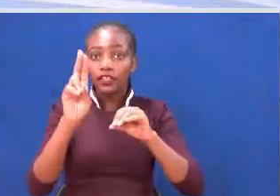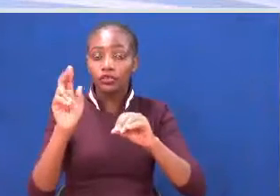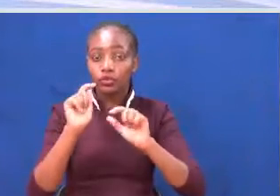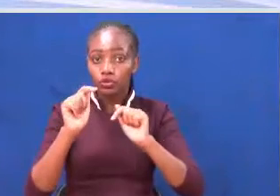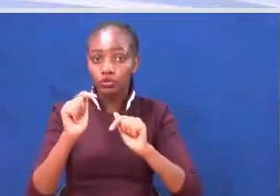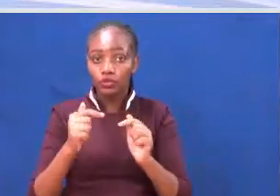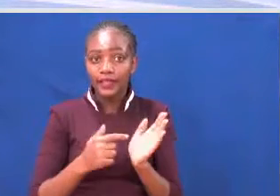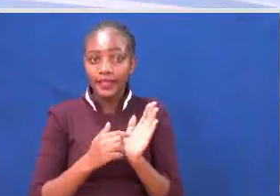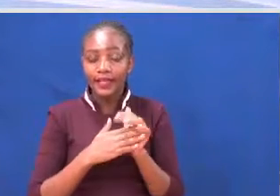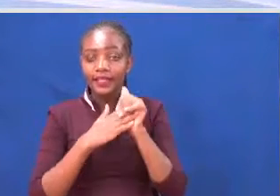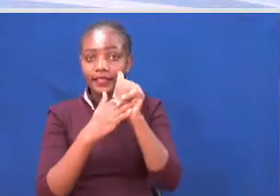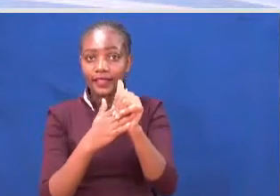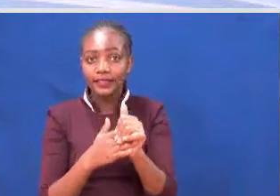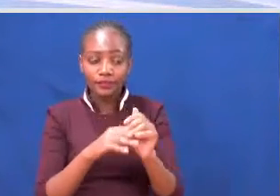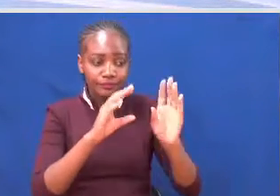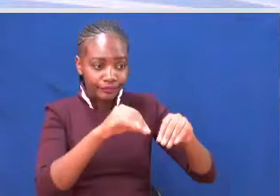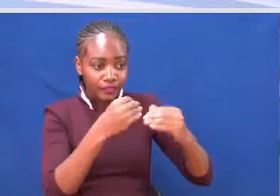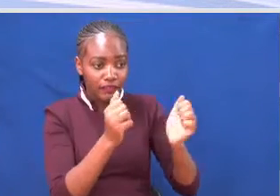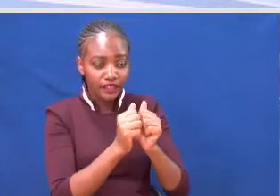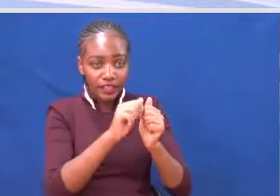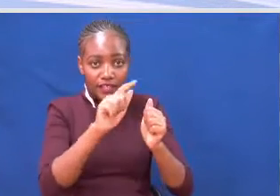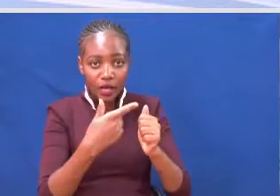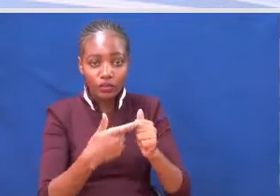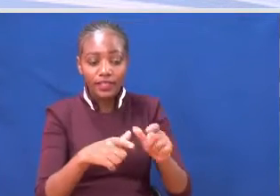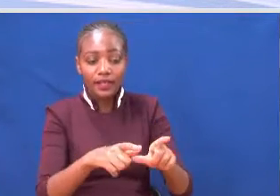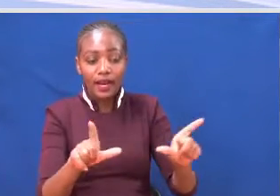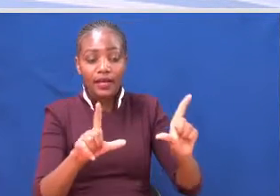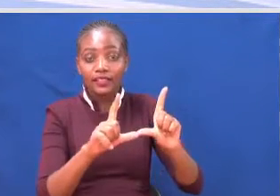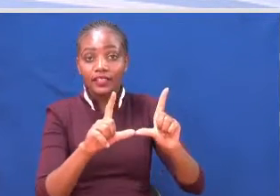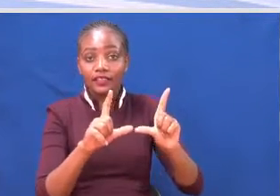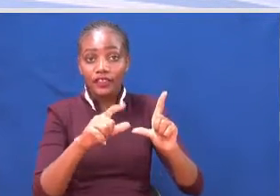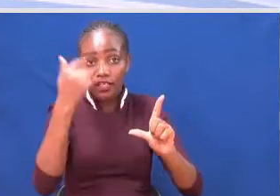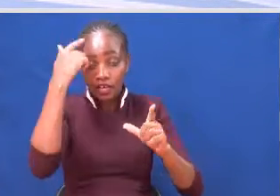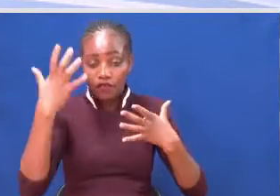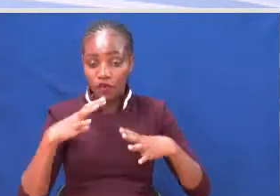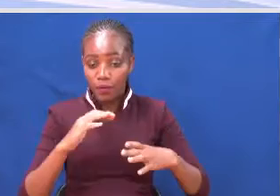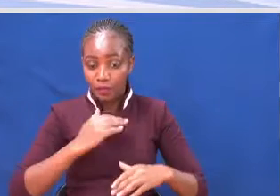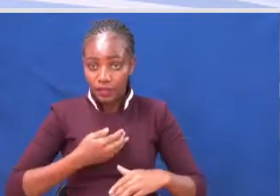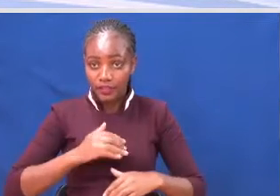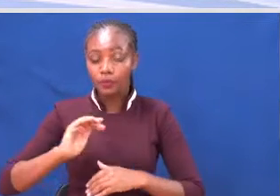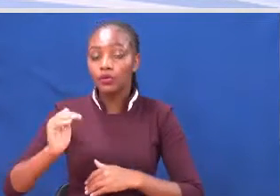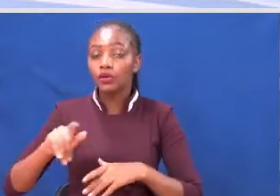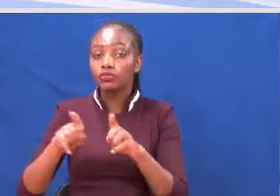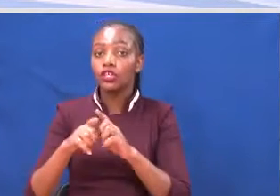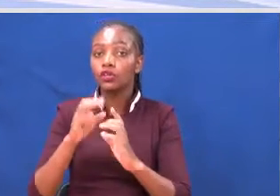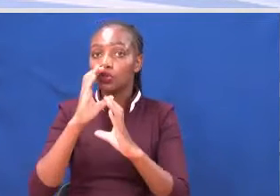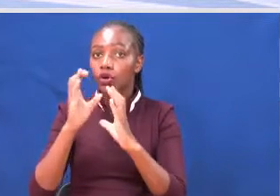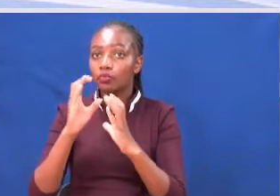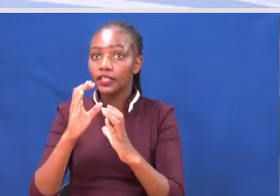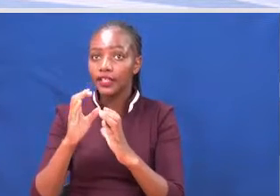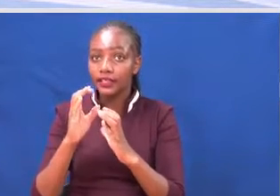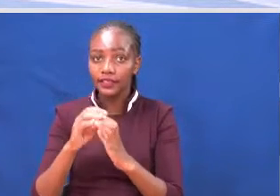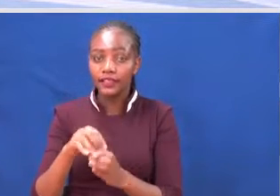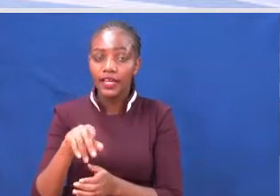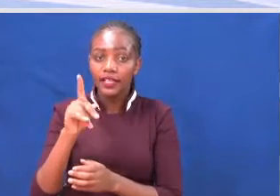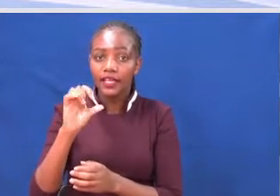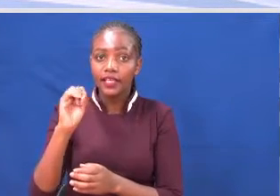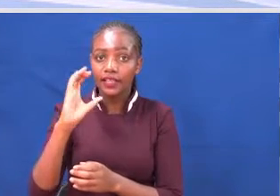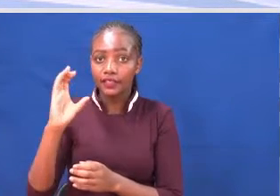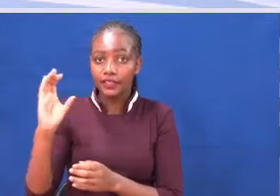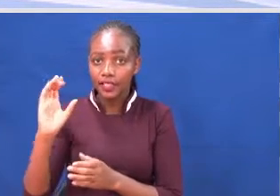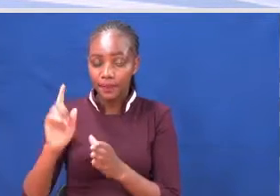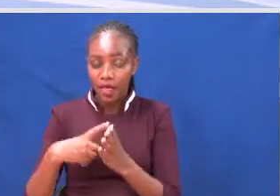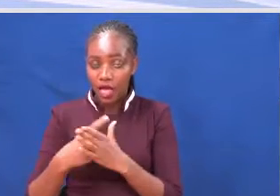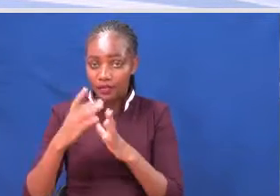transfer of 10,000 title deeds to residents of Samburu County. Speaking at the Kenyatta International Conference Center, where he